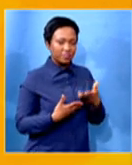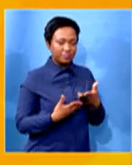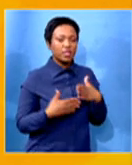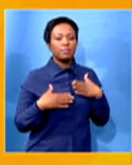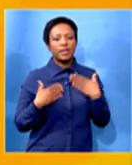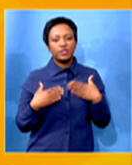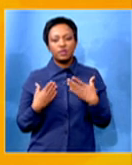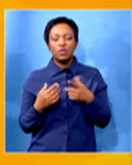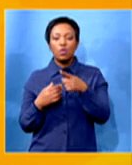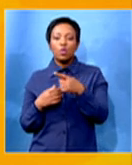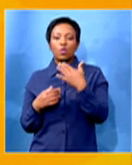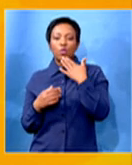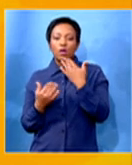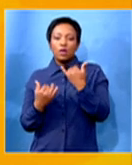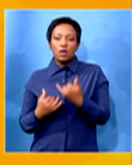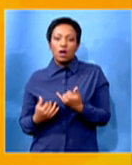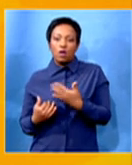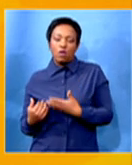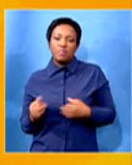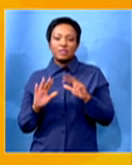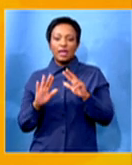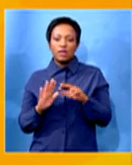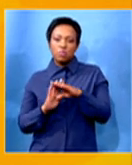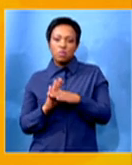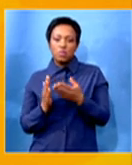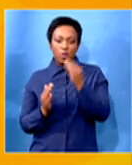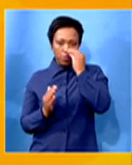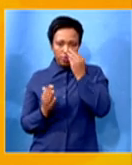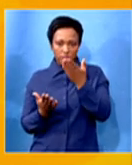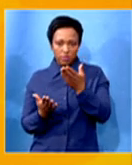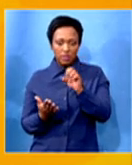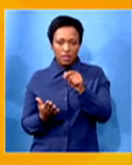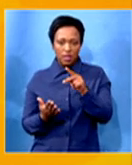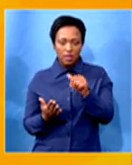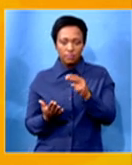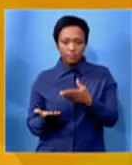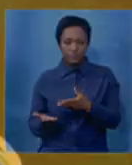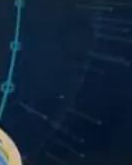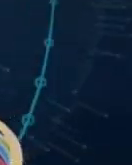right, that leads us up to 8:30 on the programme. Let's get our news headlines. Sakina has the details.